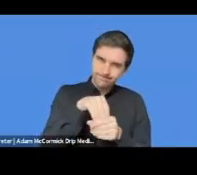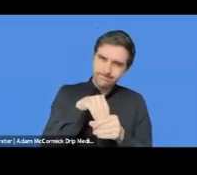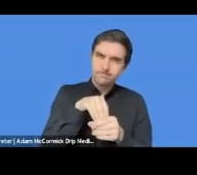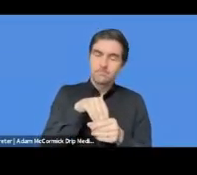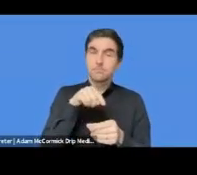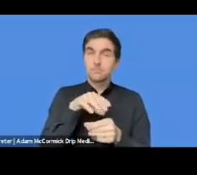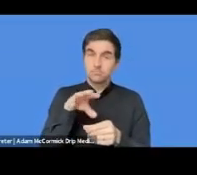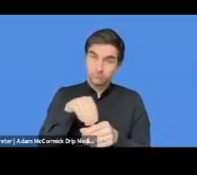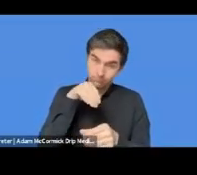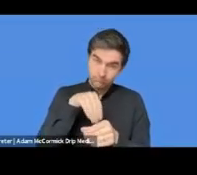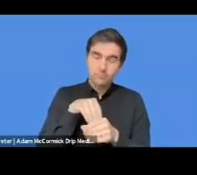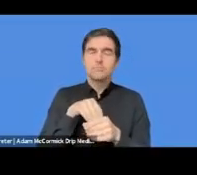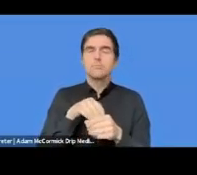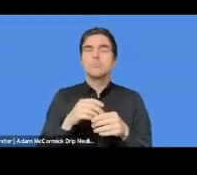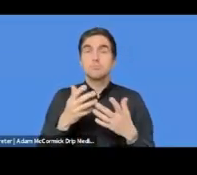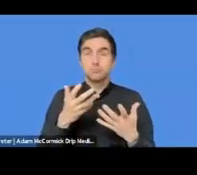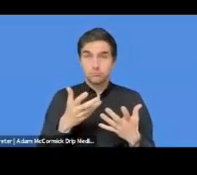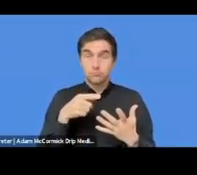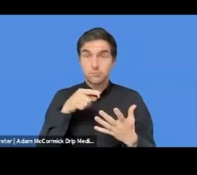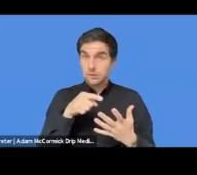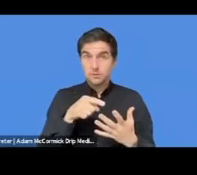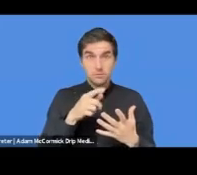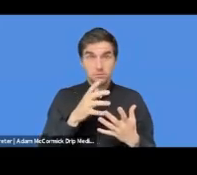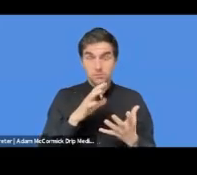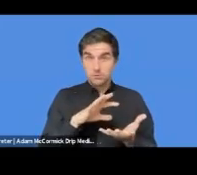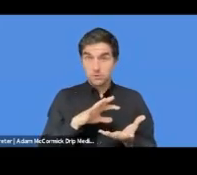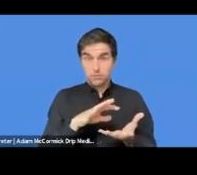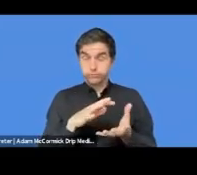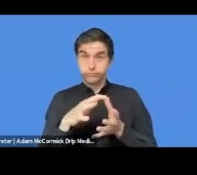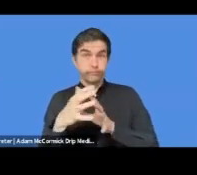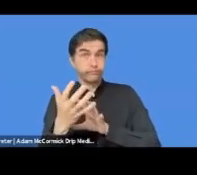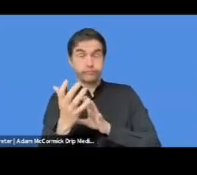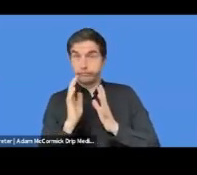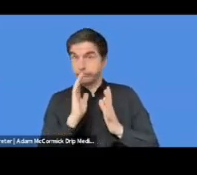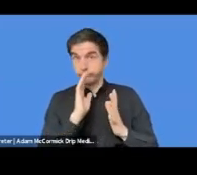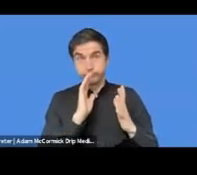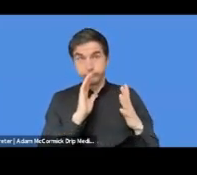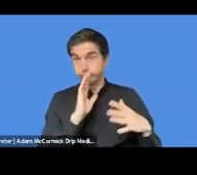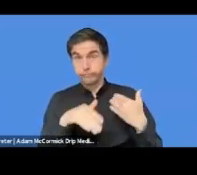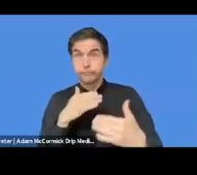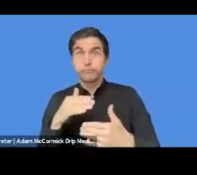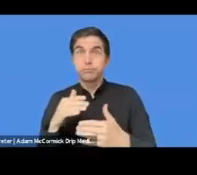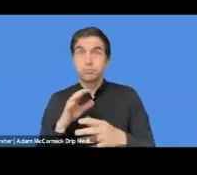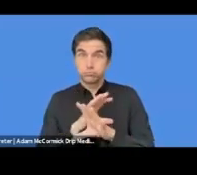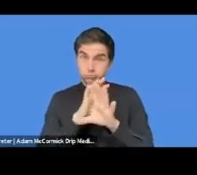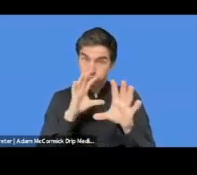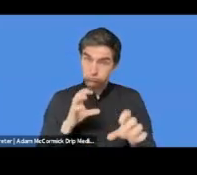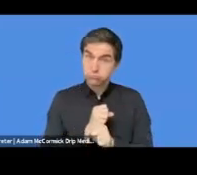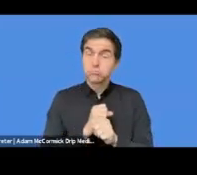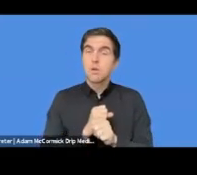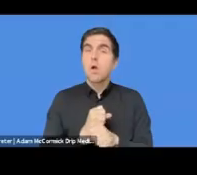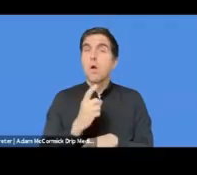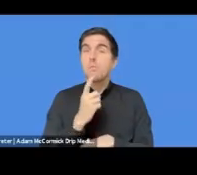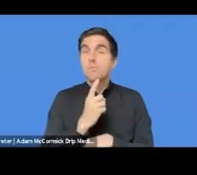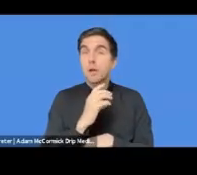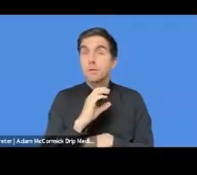had 47 in-service trainings that have been done, and that also translates into